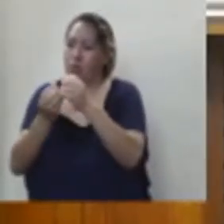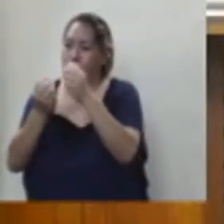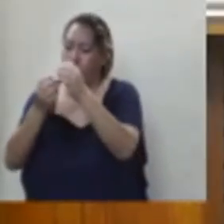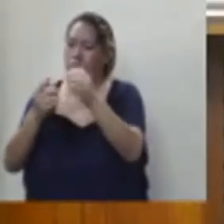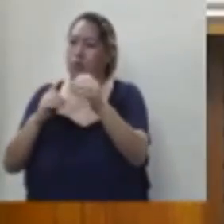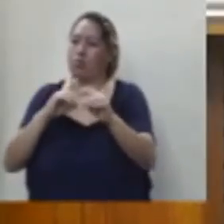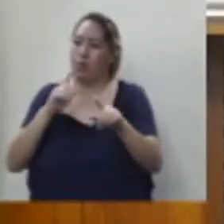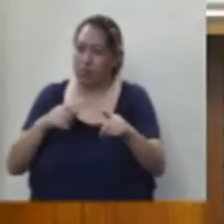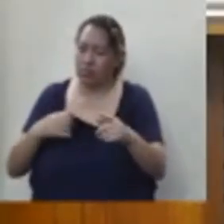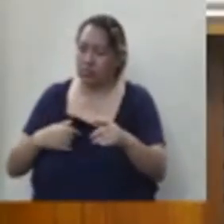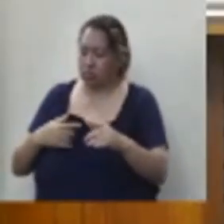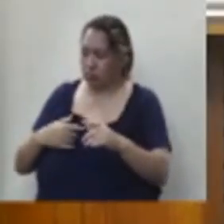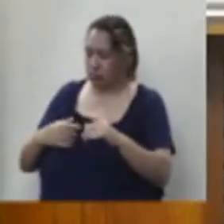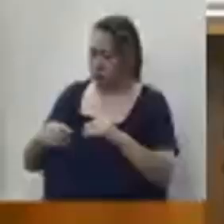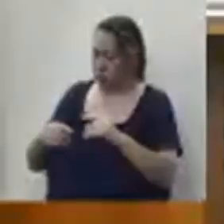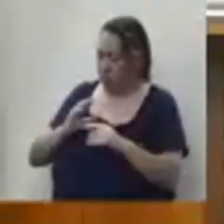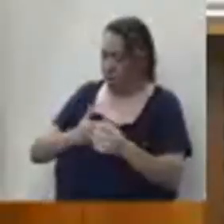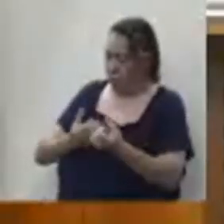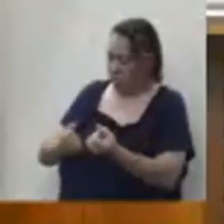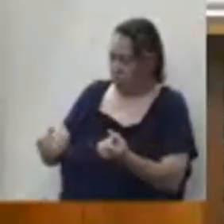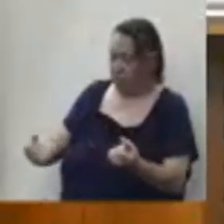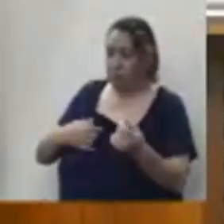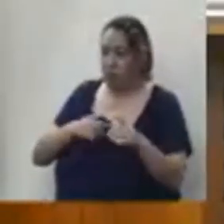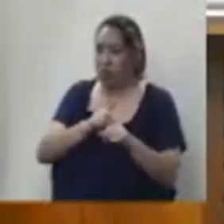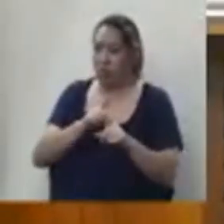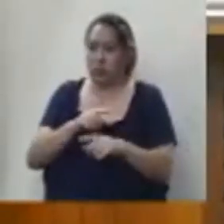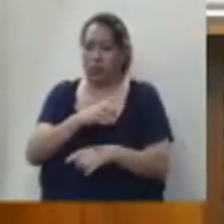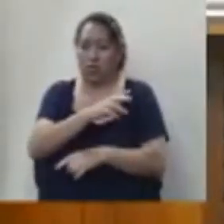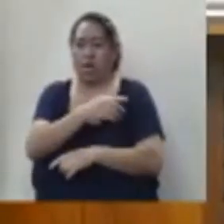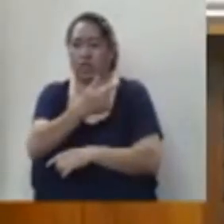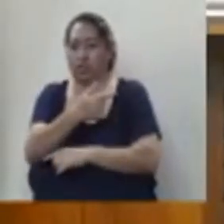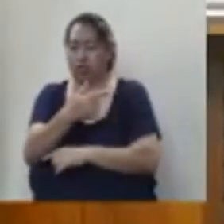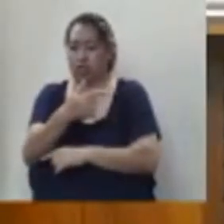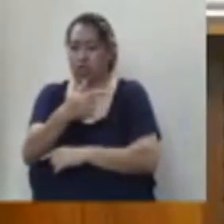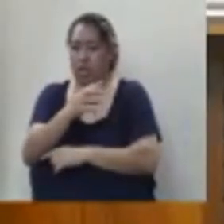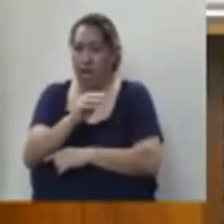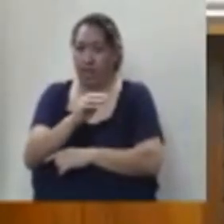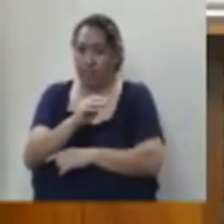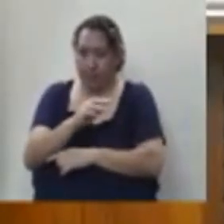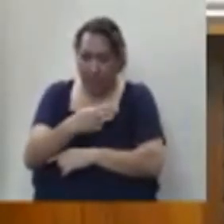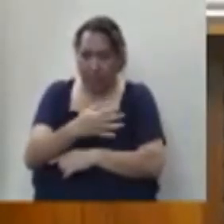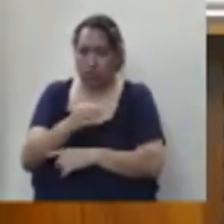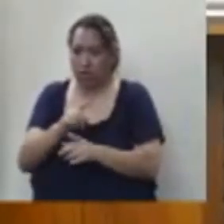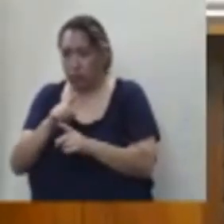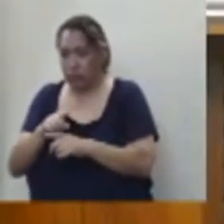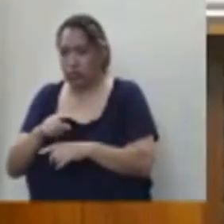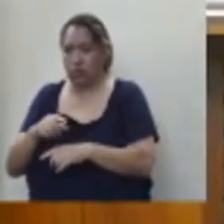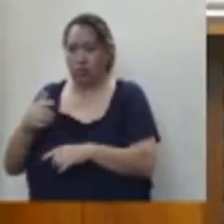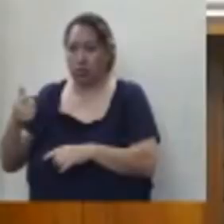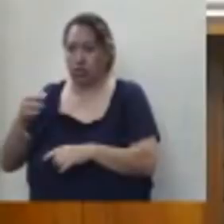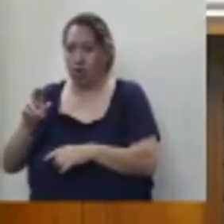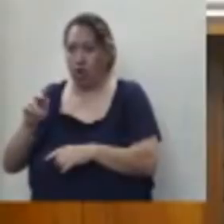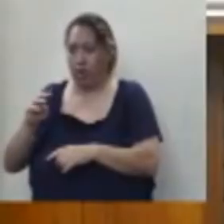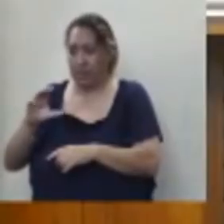not only at GMH, but also at Guam Regional Medical City. And that request has gone all the way up to FEMA. And I'll be